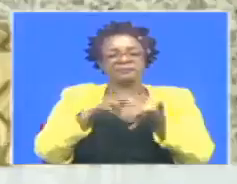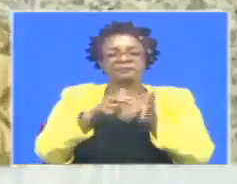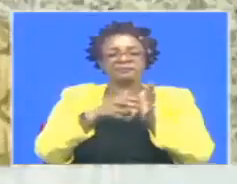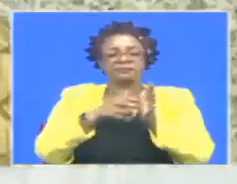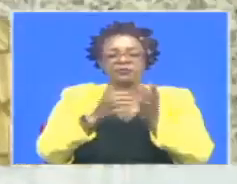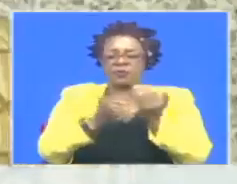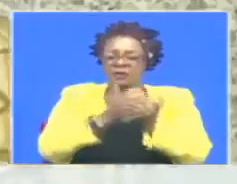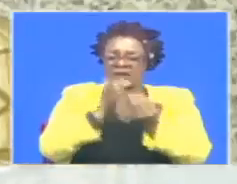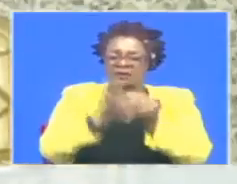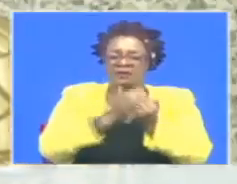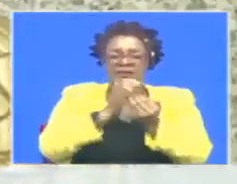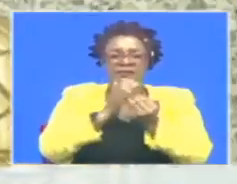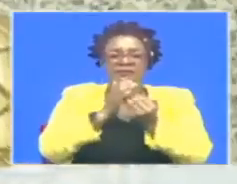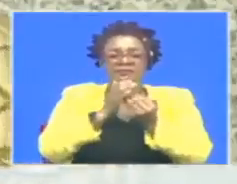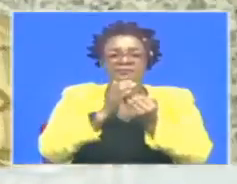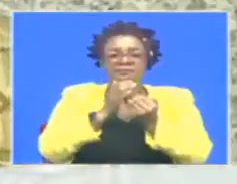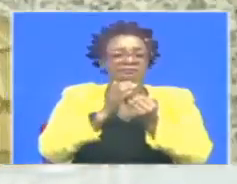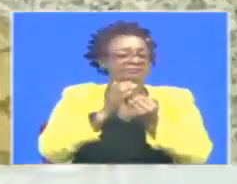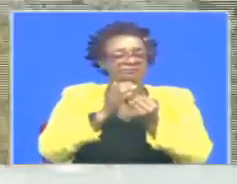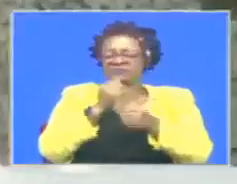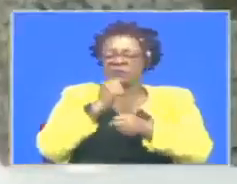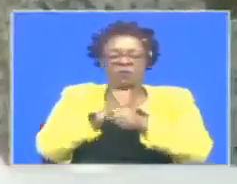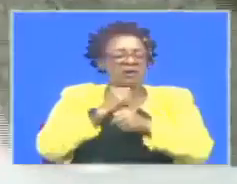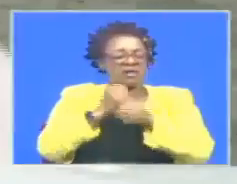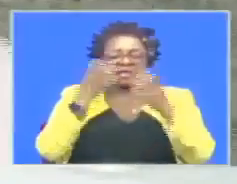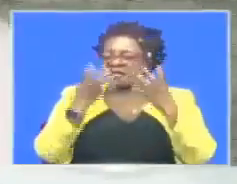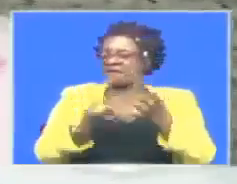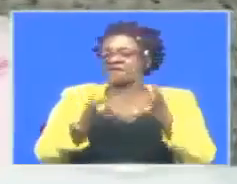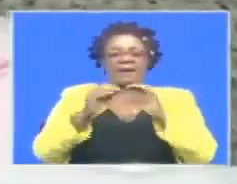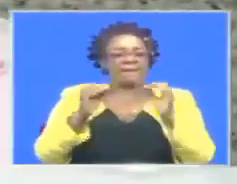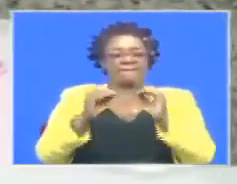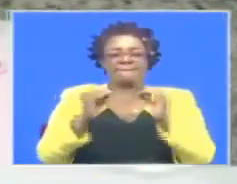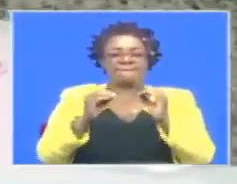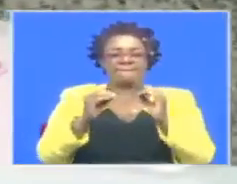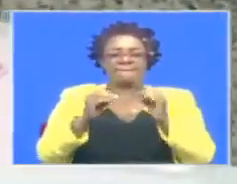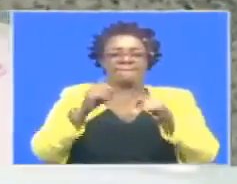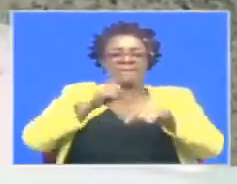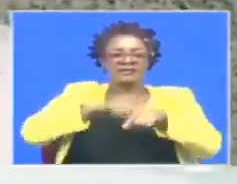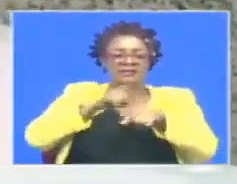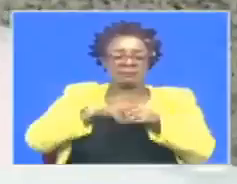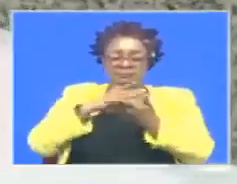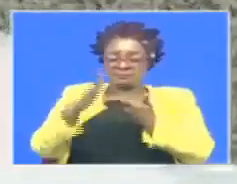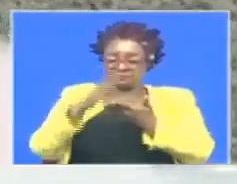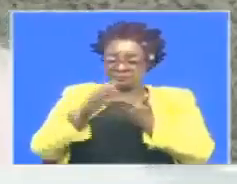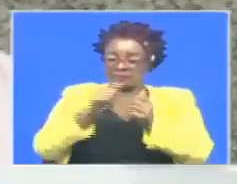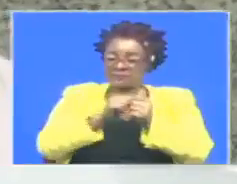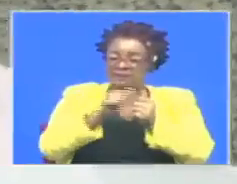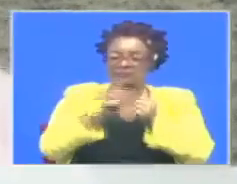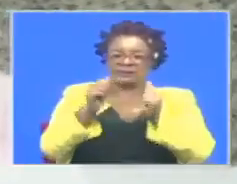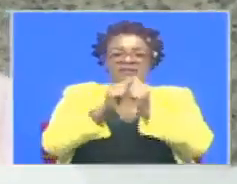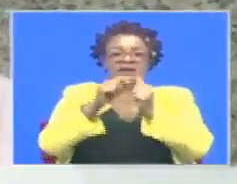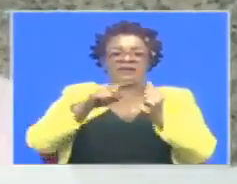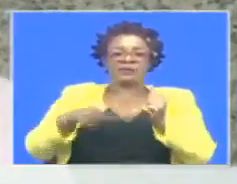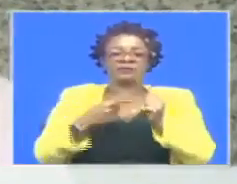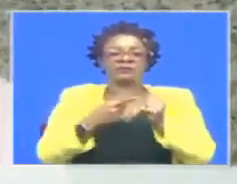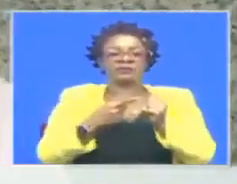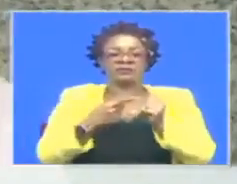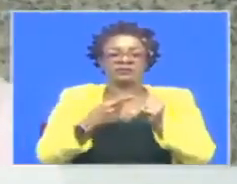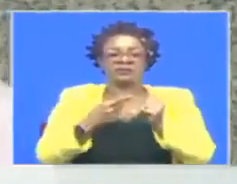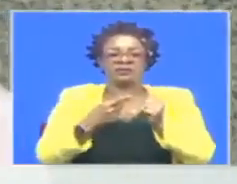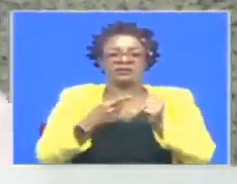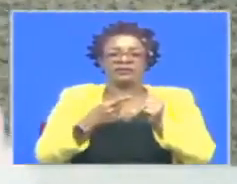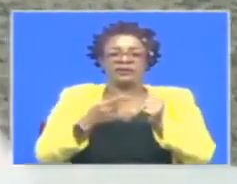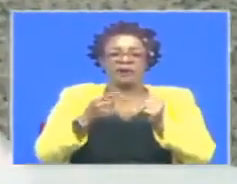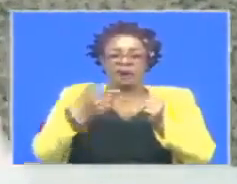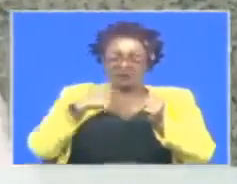na kulitengeneza, naona sio kazi kubwa. Mahindi, ukienda kukomboa sahi ni 10,000, sindio? Ukomboe 10,000, uweke mtu,